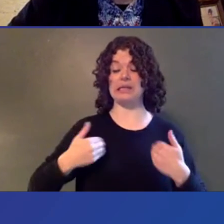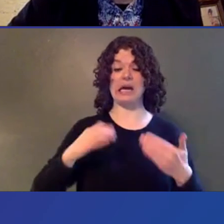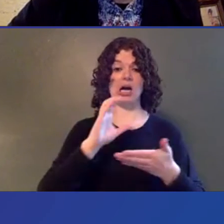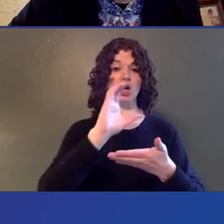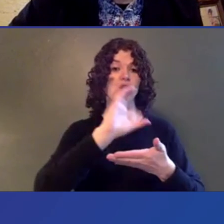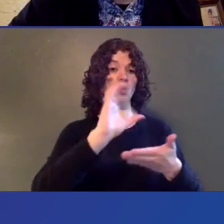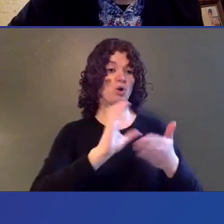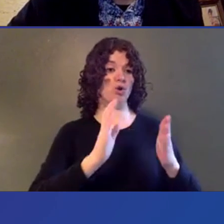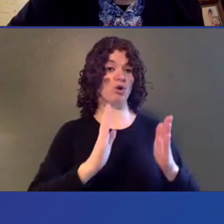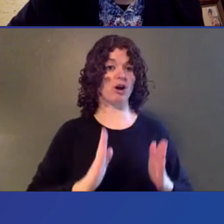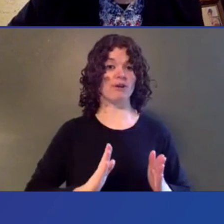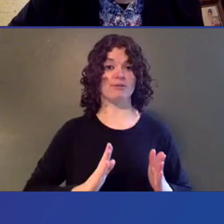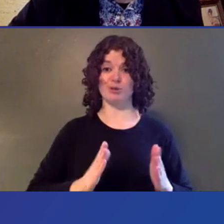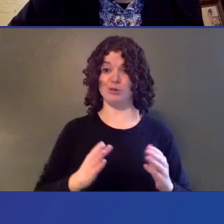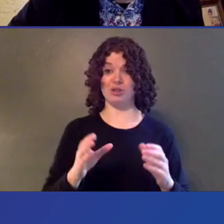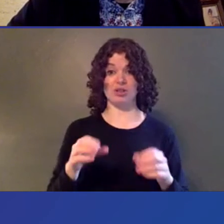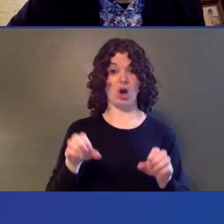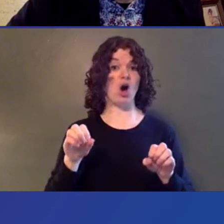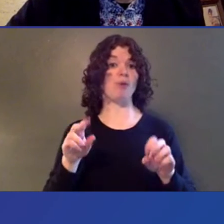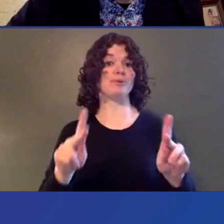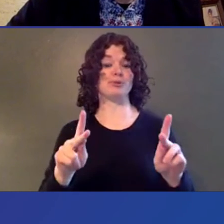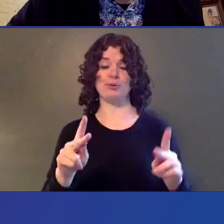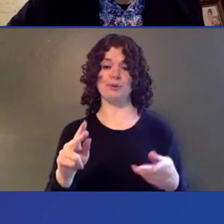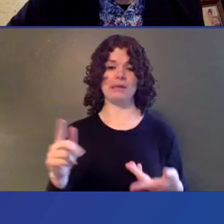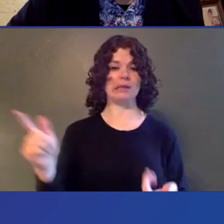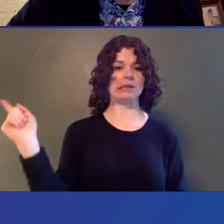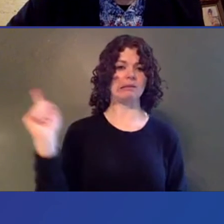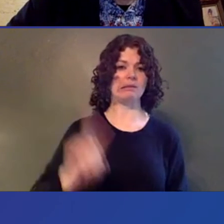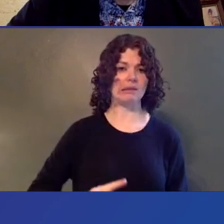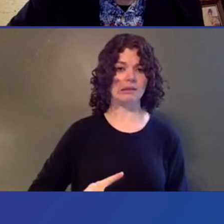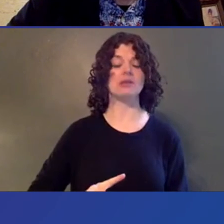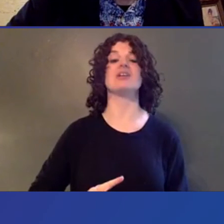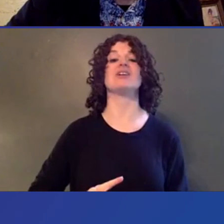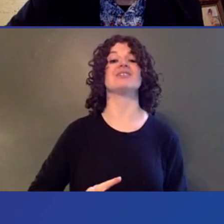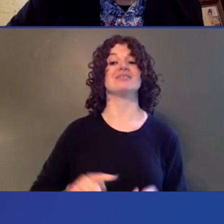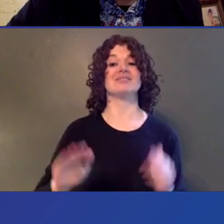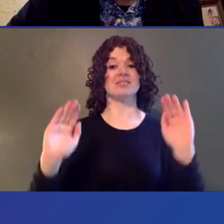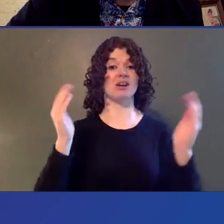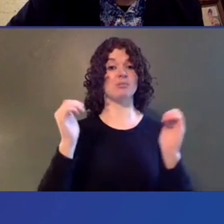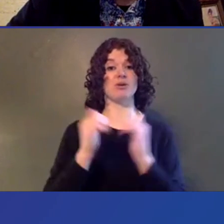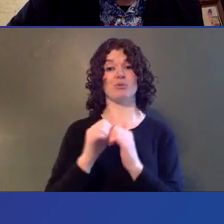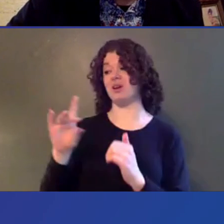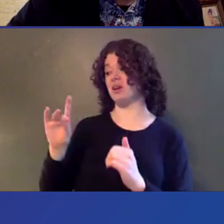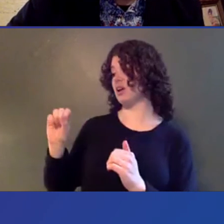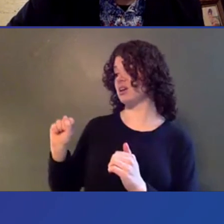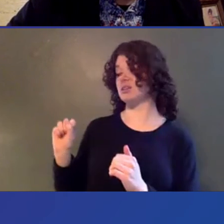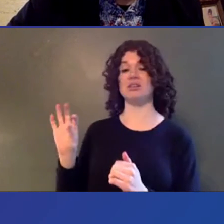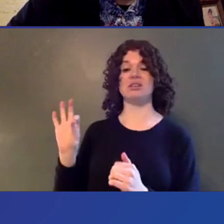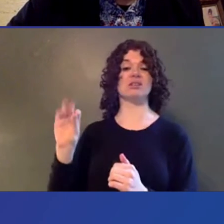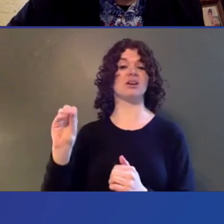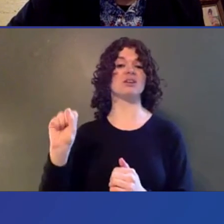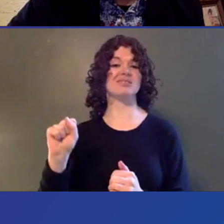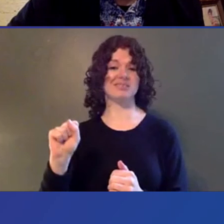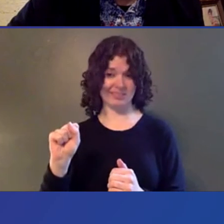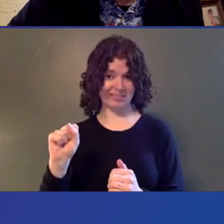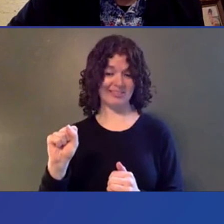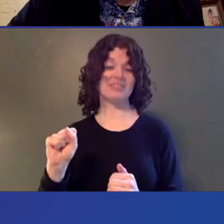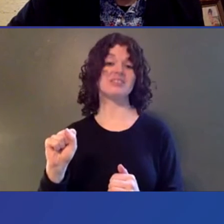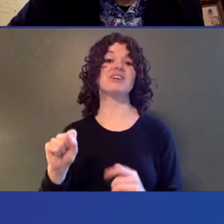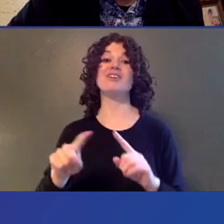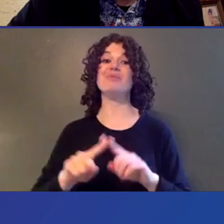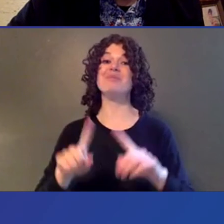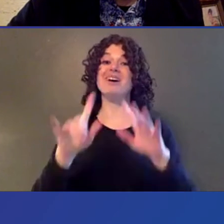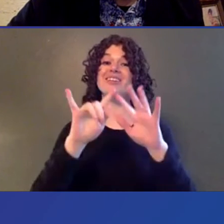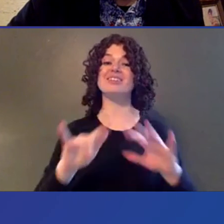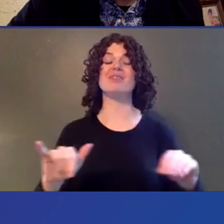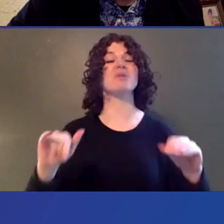really feels like than when in the 80s, even and the 90s, but there's a lot more